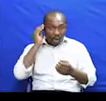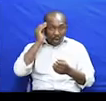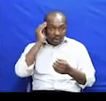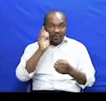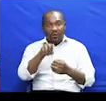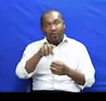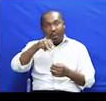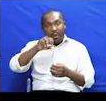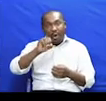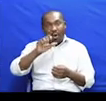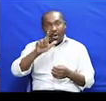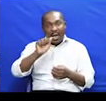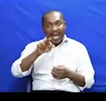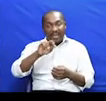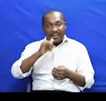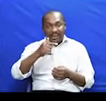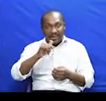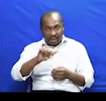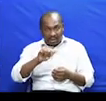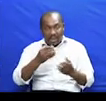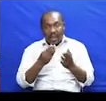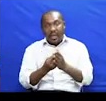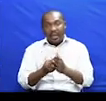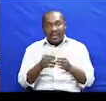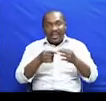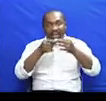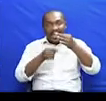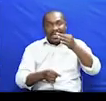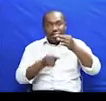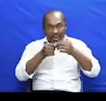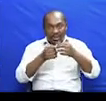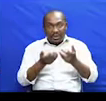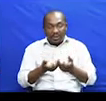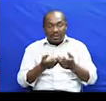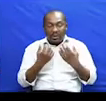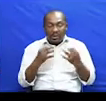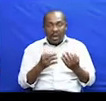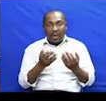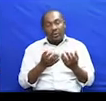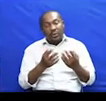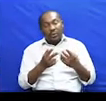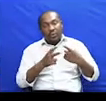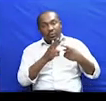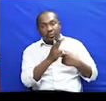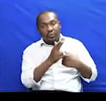concept of titration on how to tackle